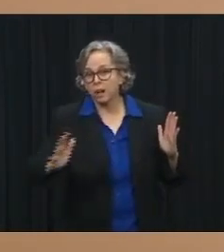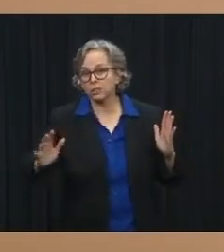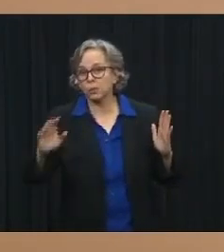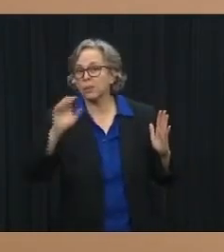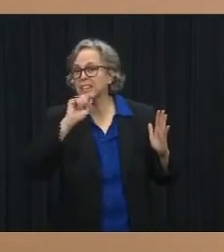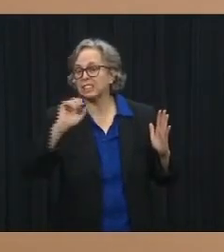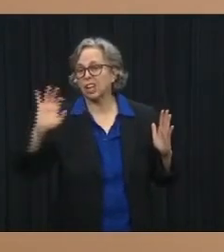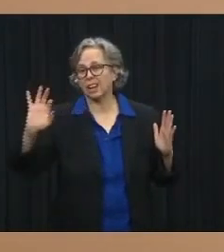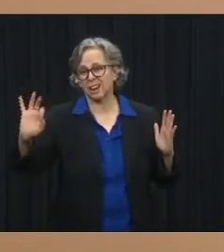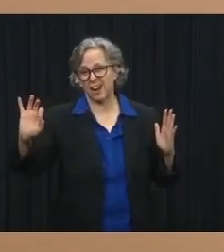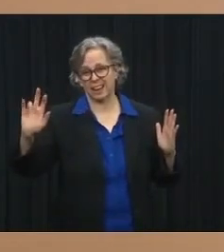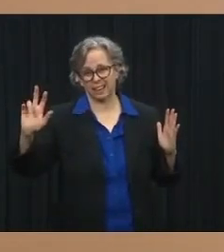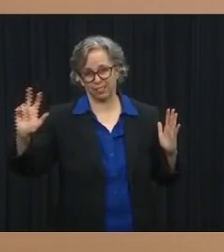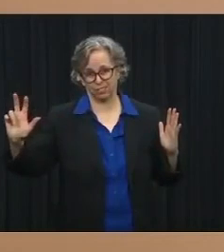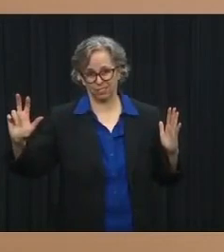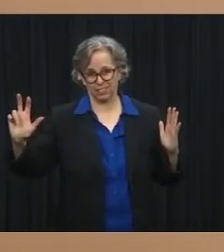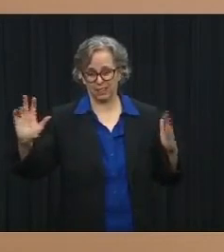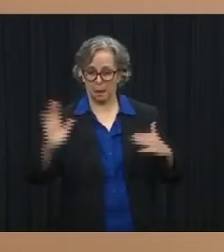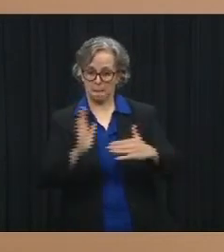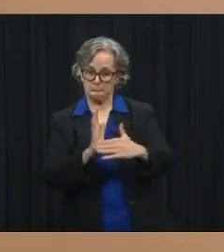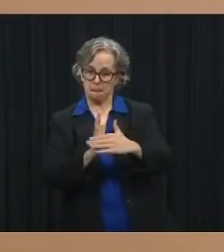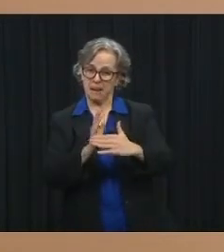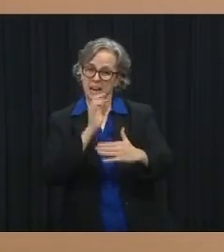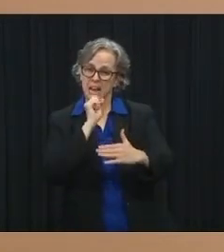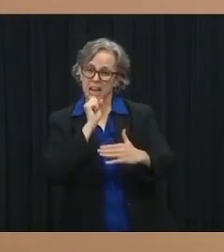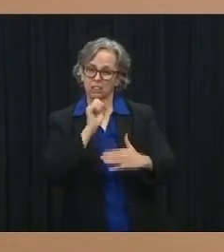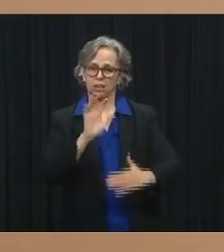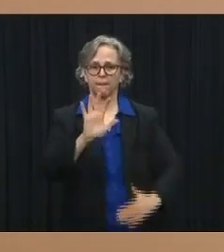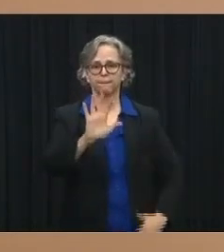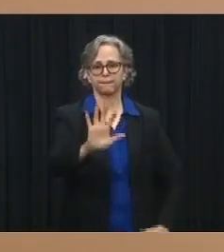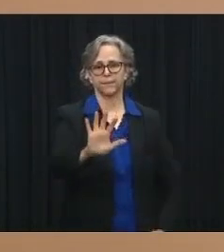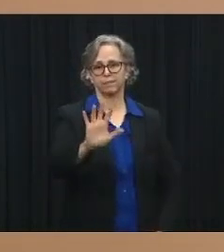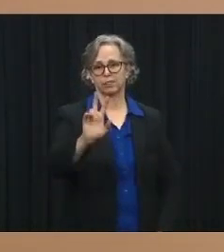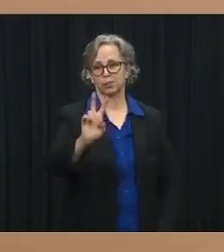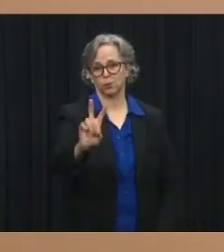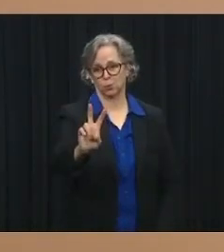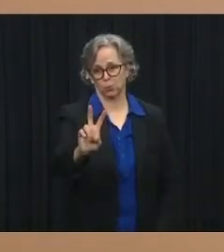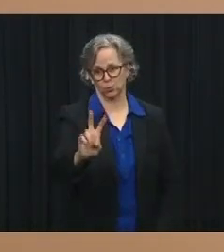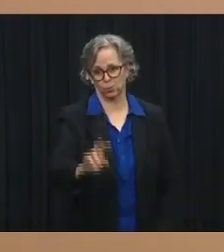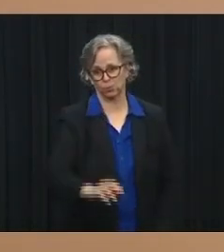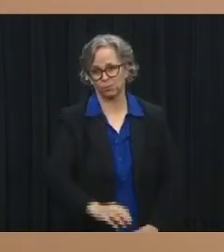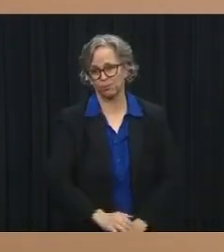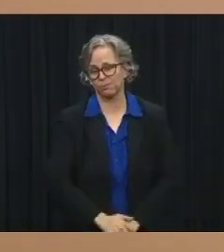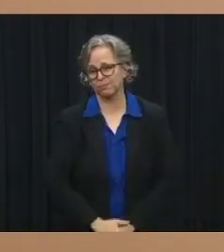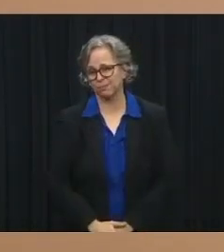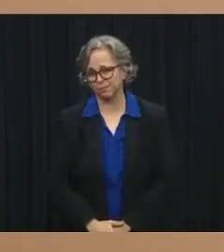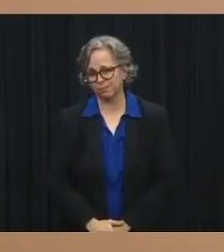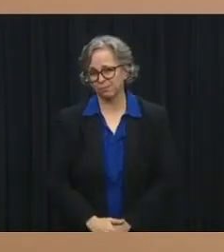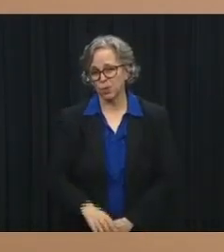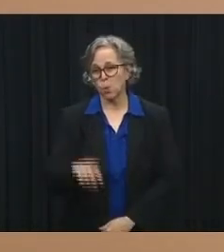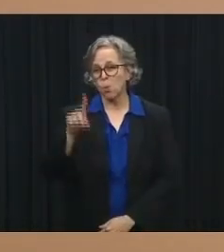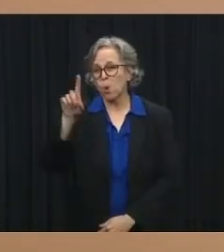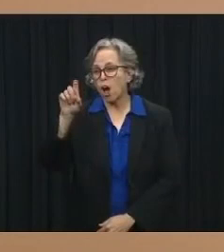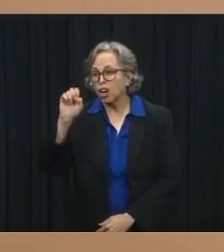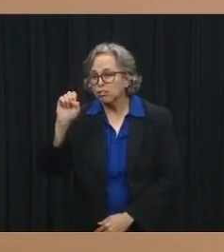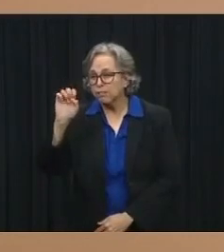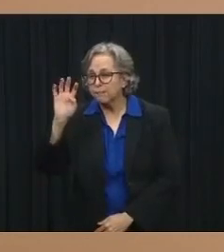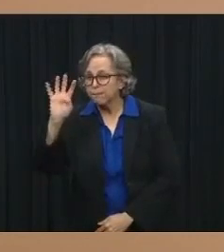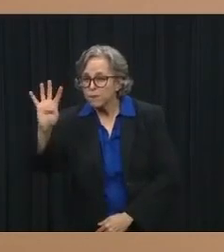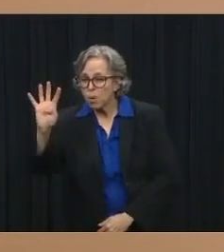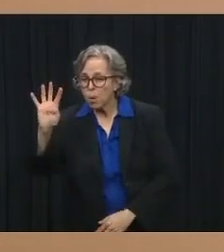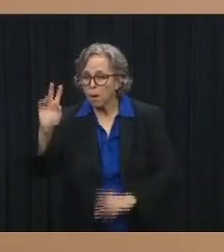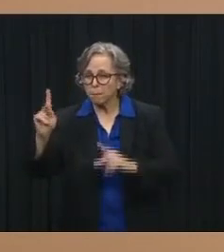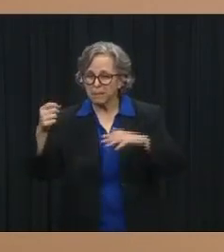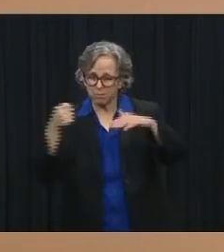median age of 52. We have 104 hospitalized and 6 deaths to